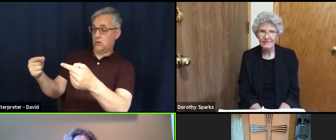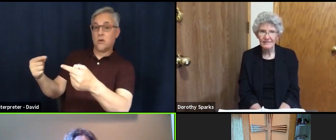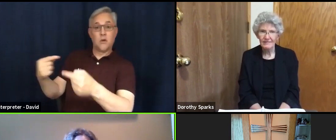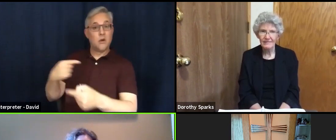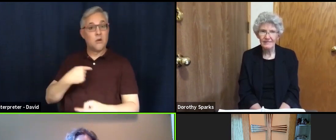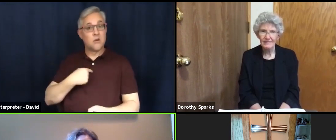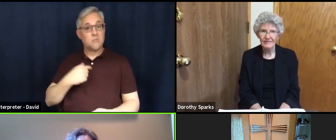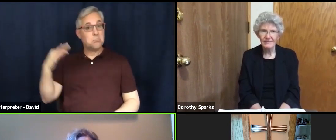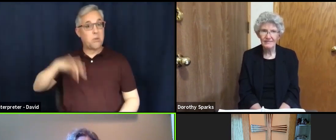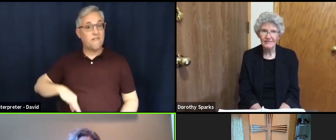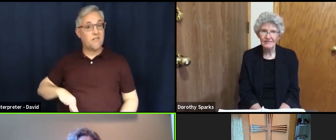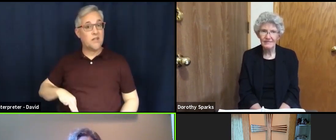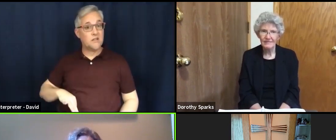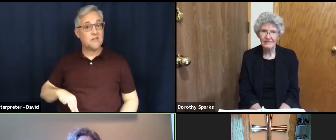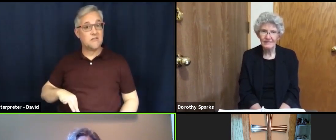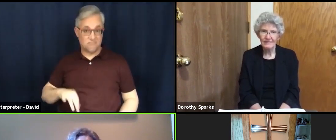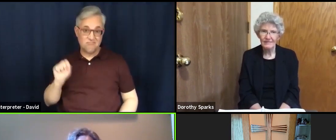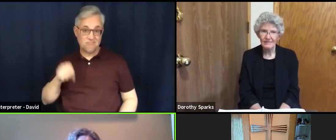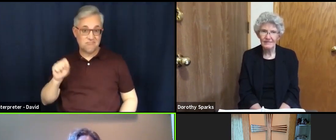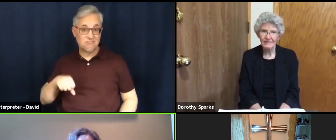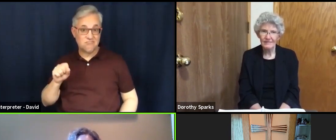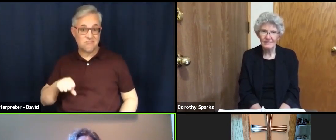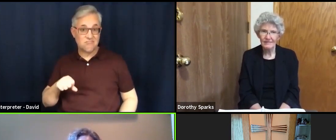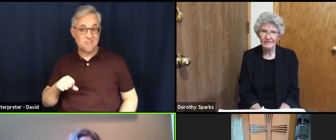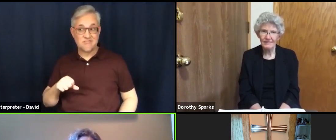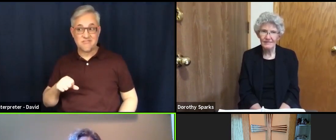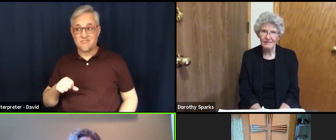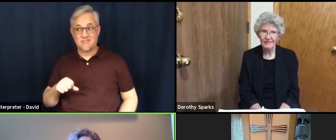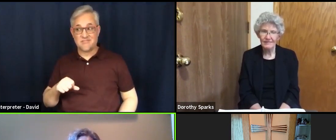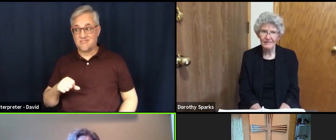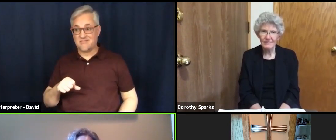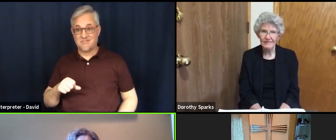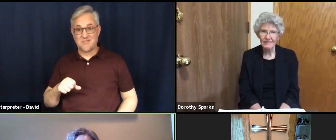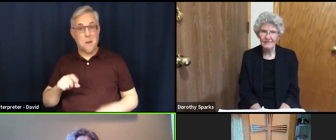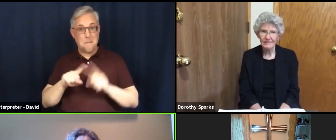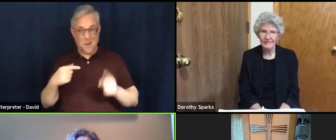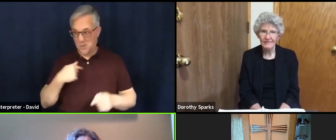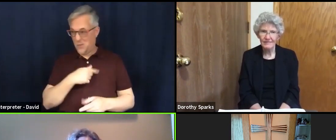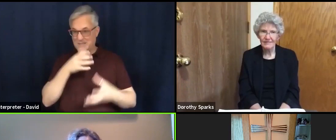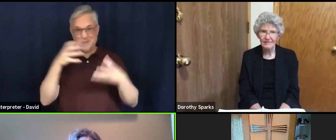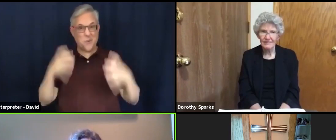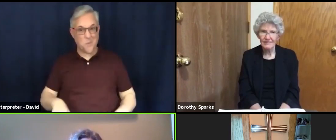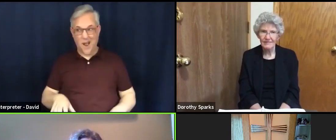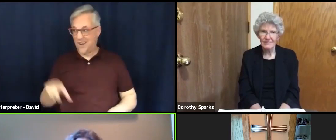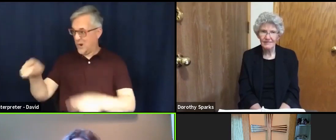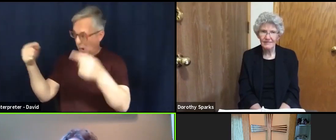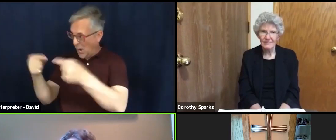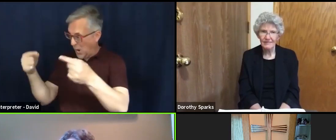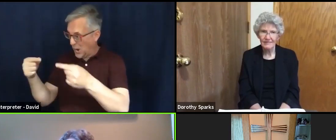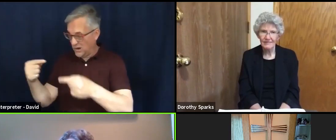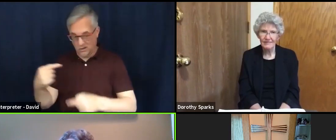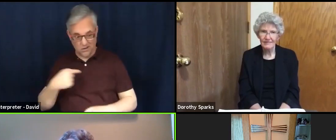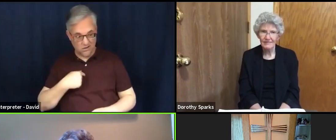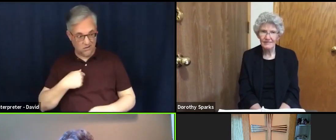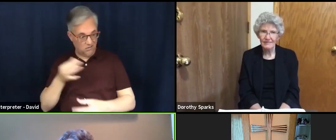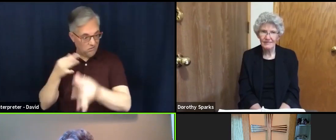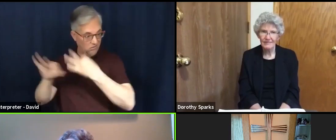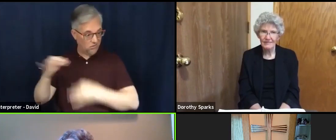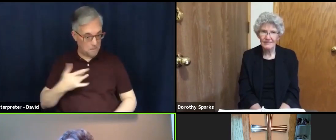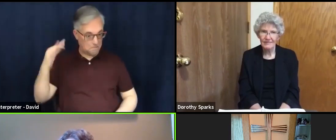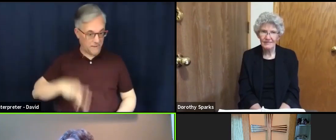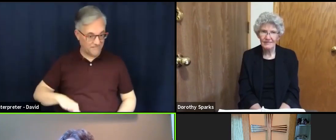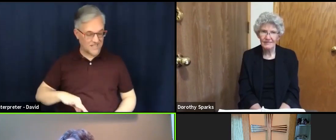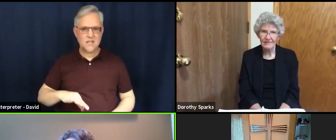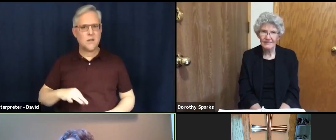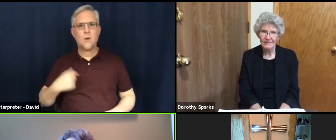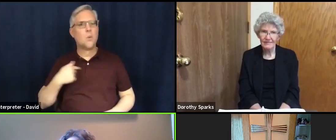And we don't want to be in a situation where we benefit because someone else is hurting.